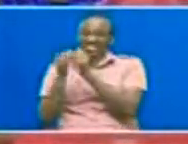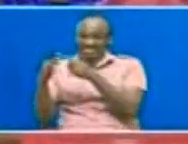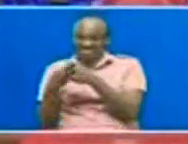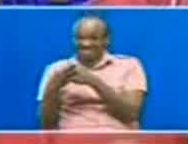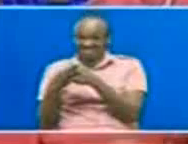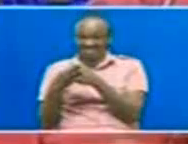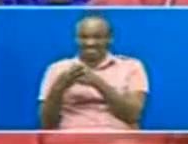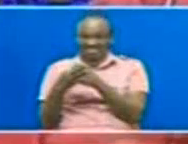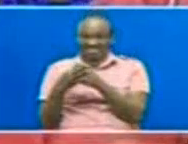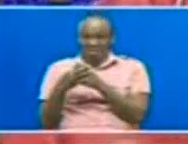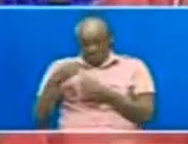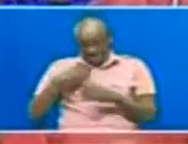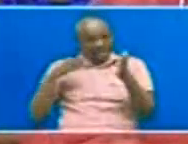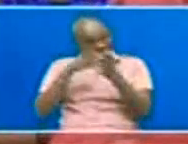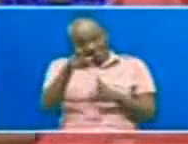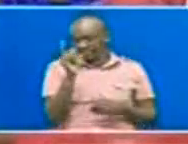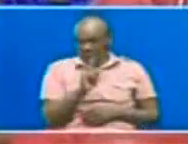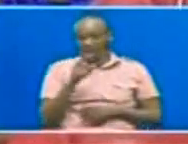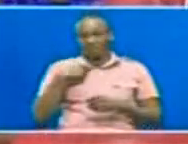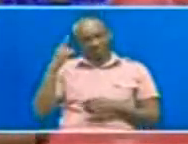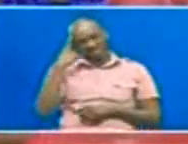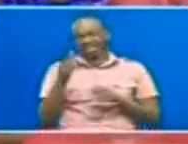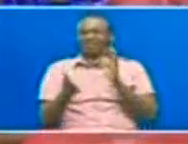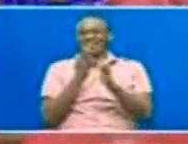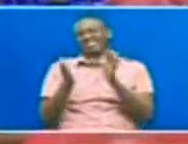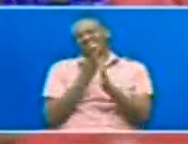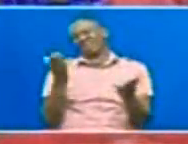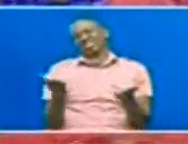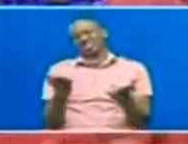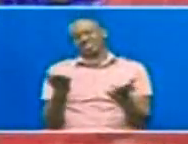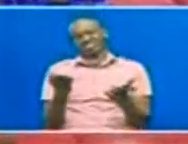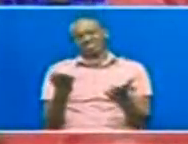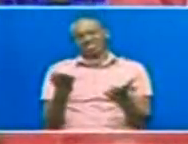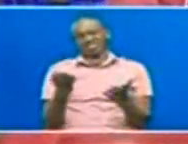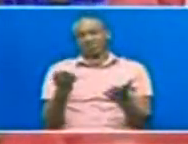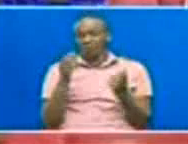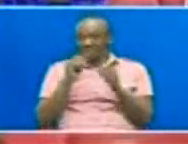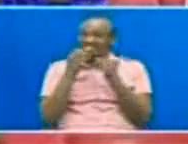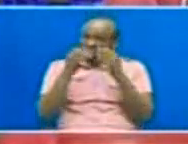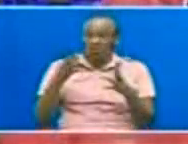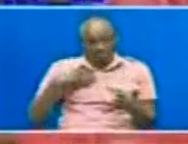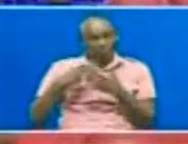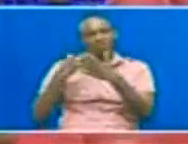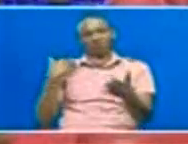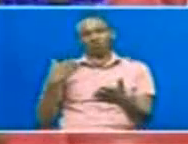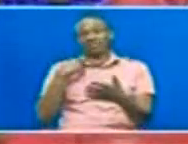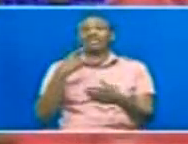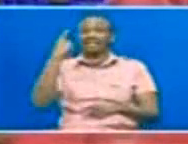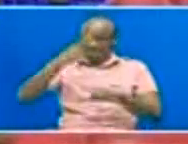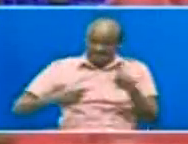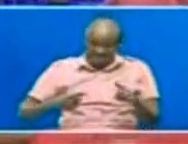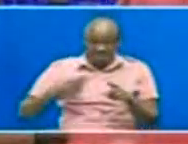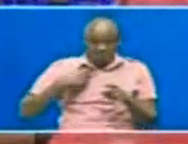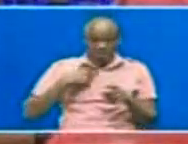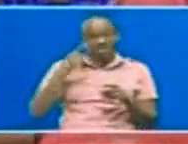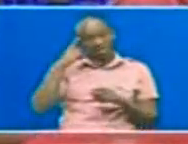Yeah, I'm not against it, but it was too soon. They should also inform people in advance that next year we